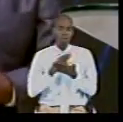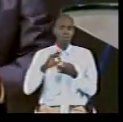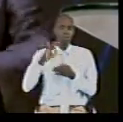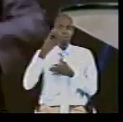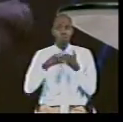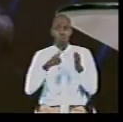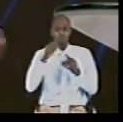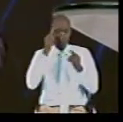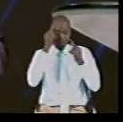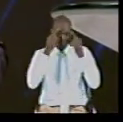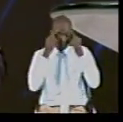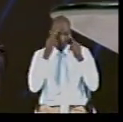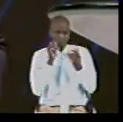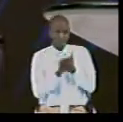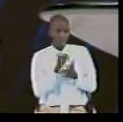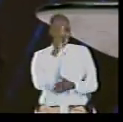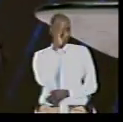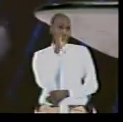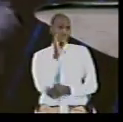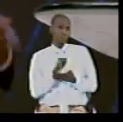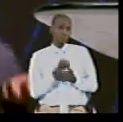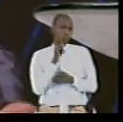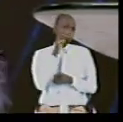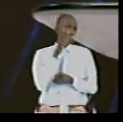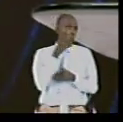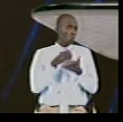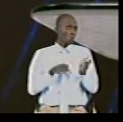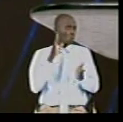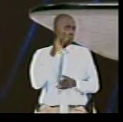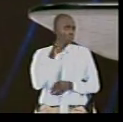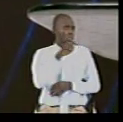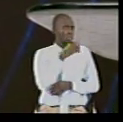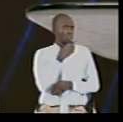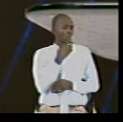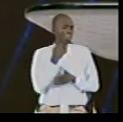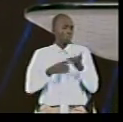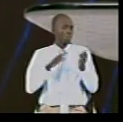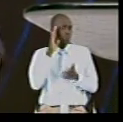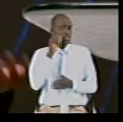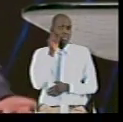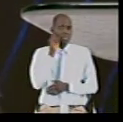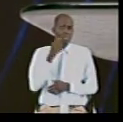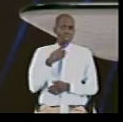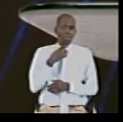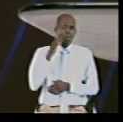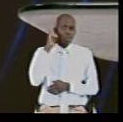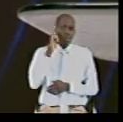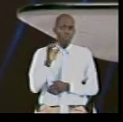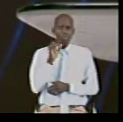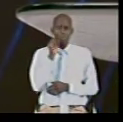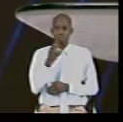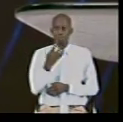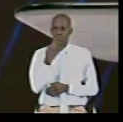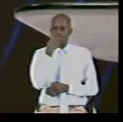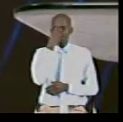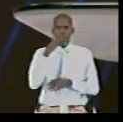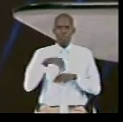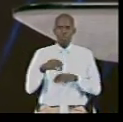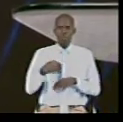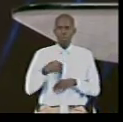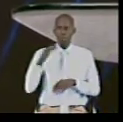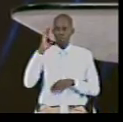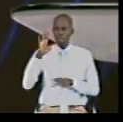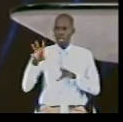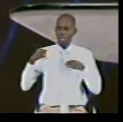that man, that woman, what will he say? What will she say? Will she frown? Will he frown? Will he accept or will